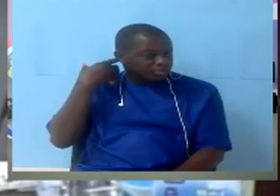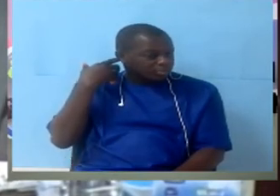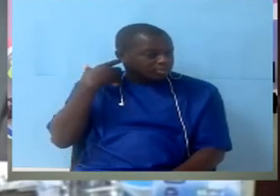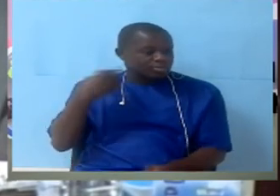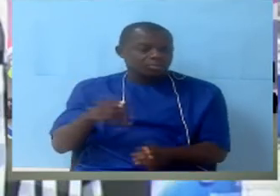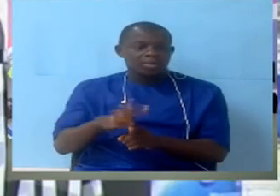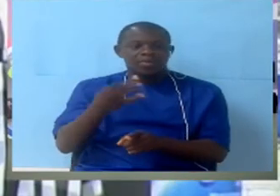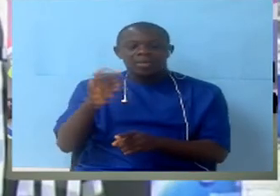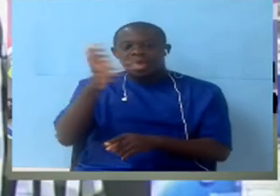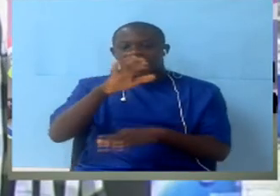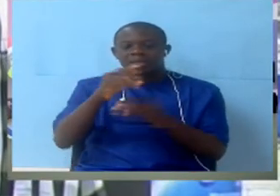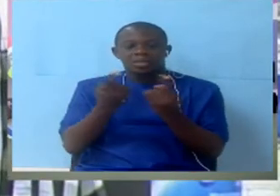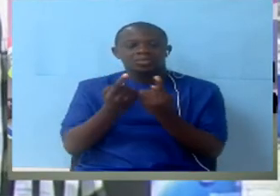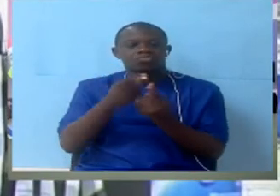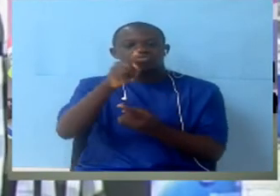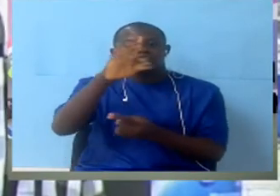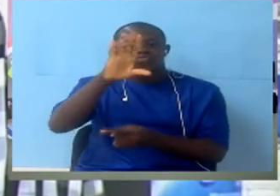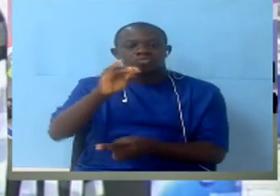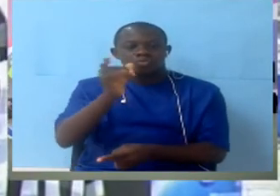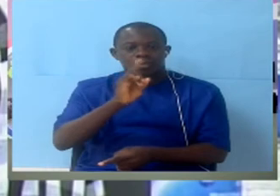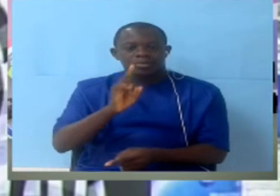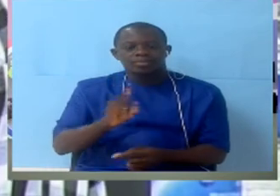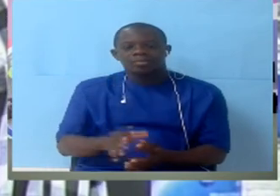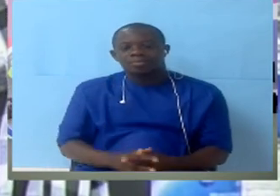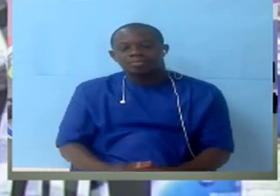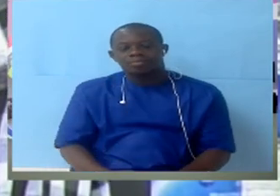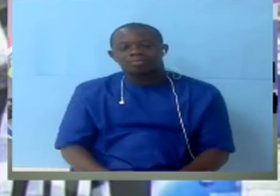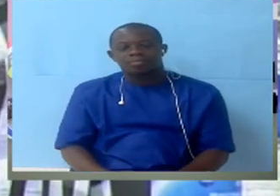in Kanika Bionya, Uda Liloka, in Aranamuneka.